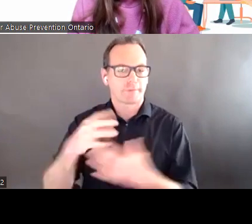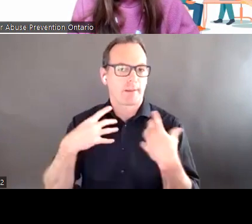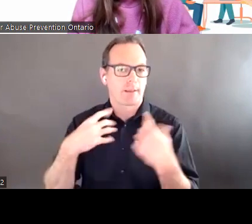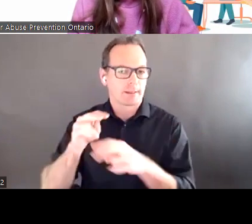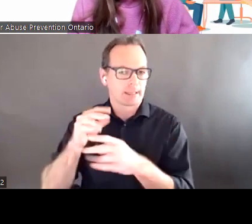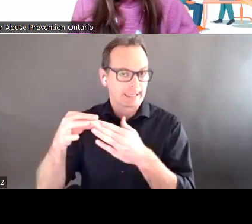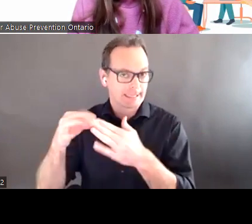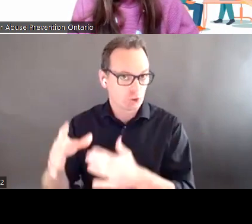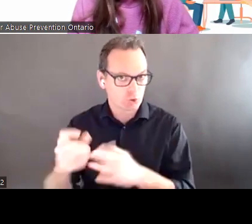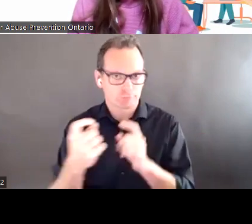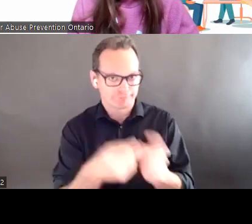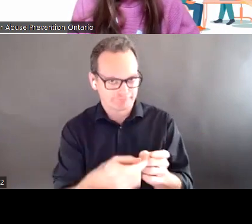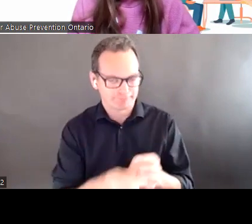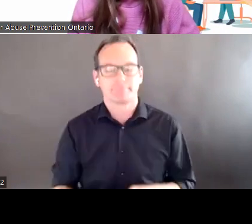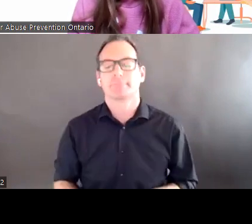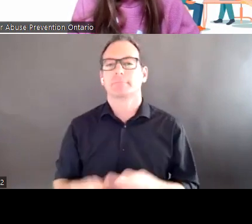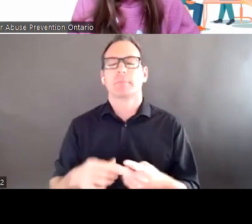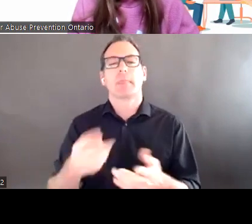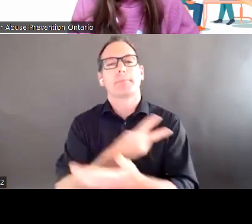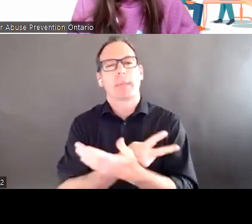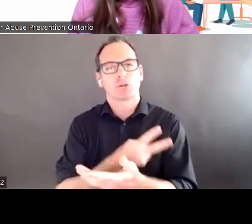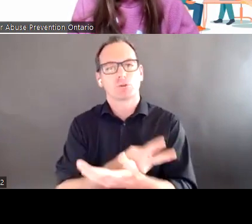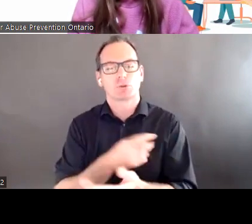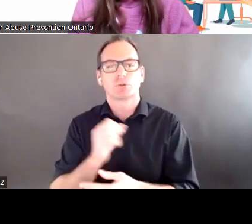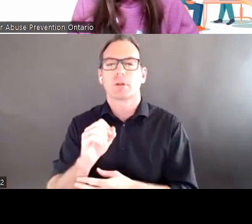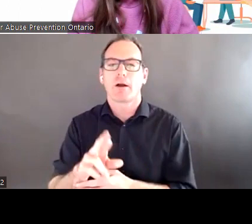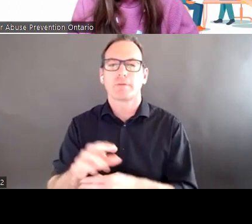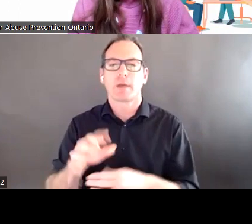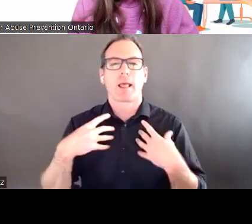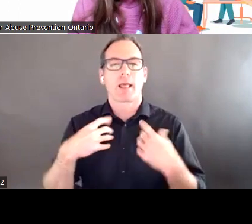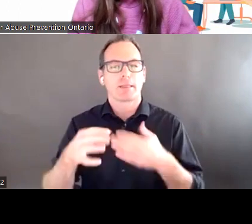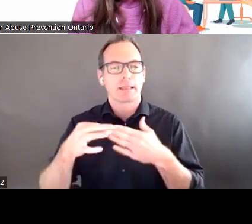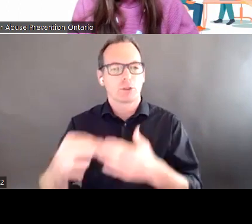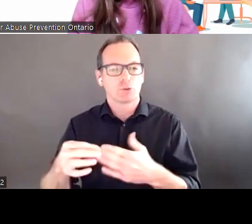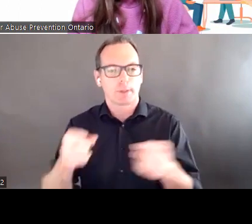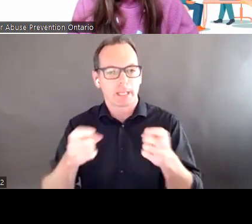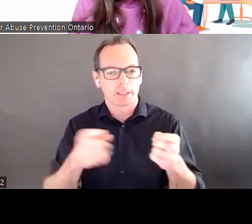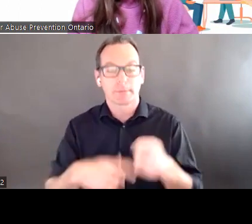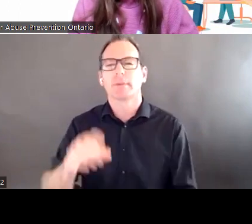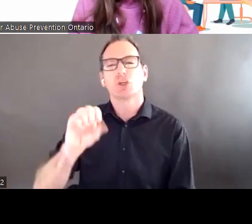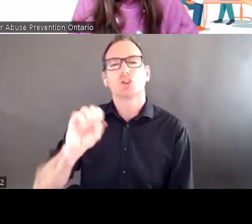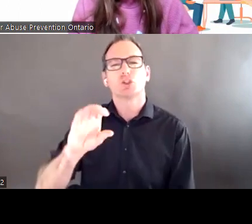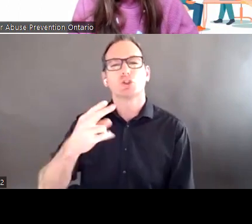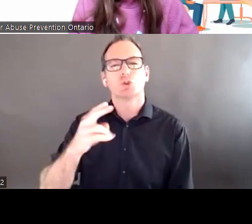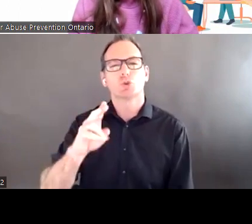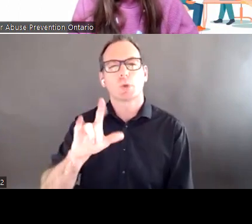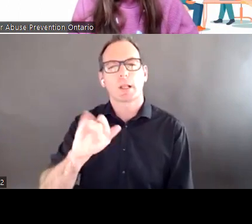in Health Leadership Development from the Schulis Executive Education Center at York